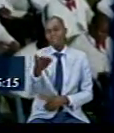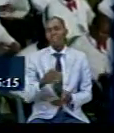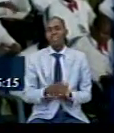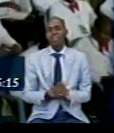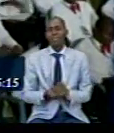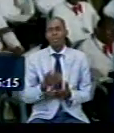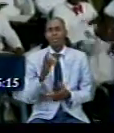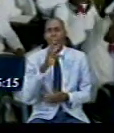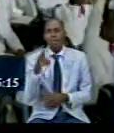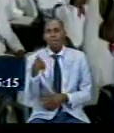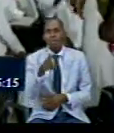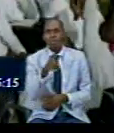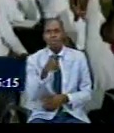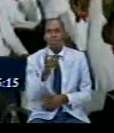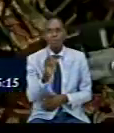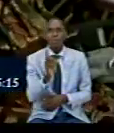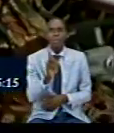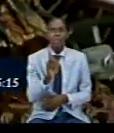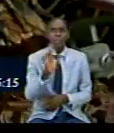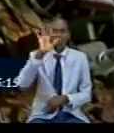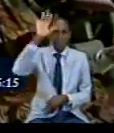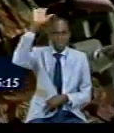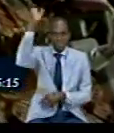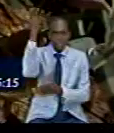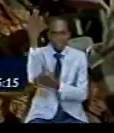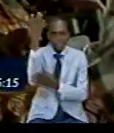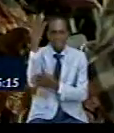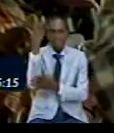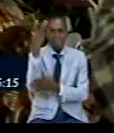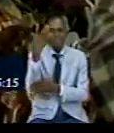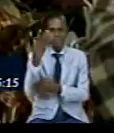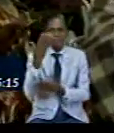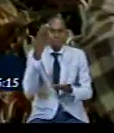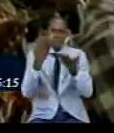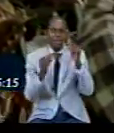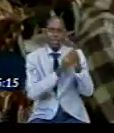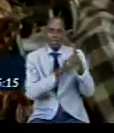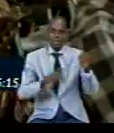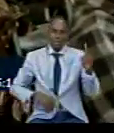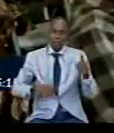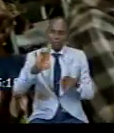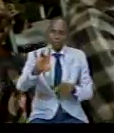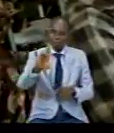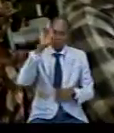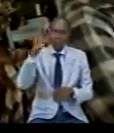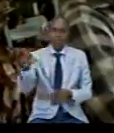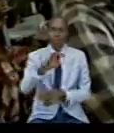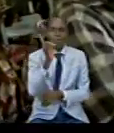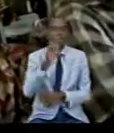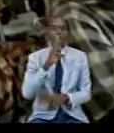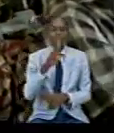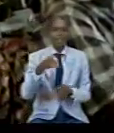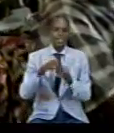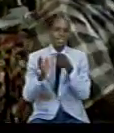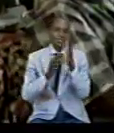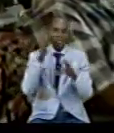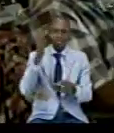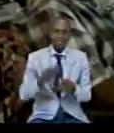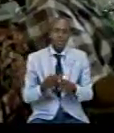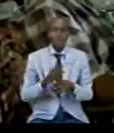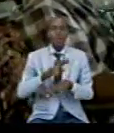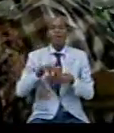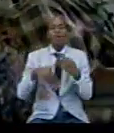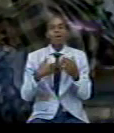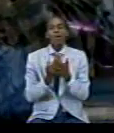are you? The Lord locates you where you are. All those online,